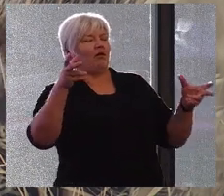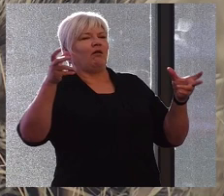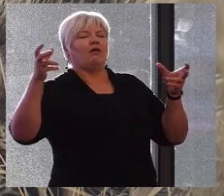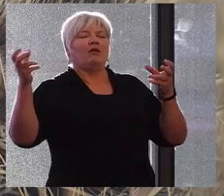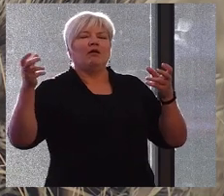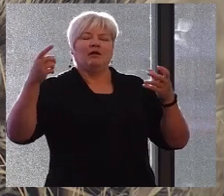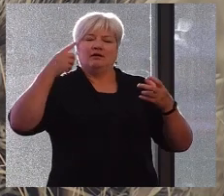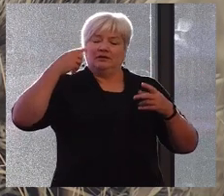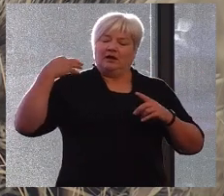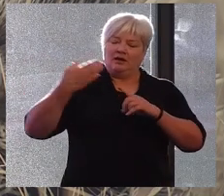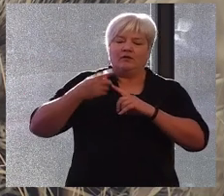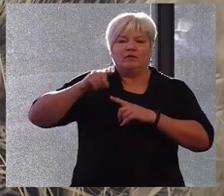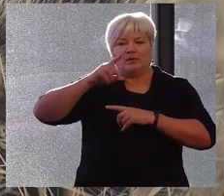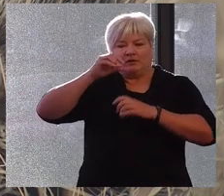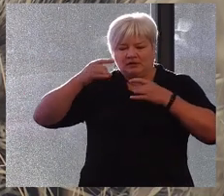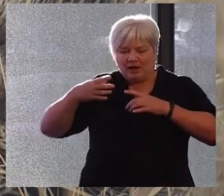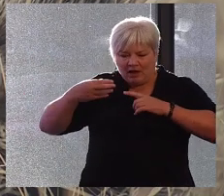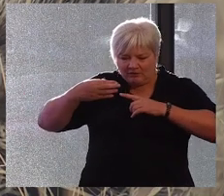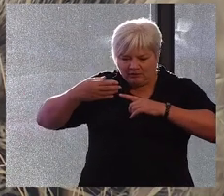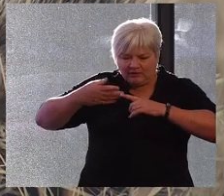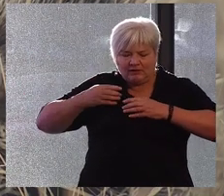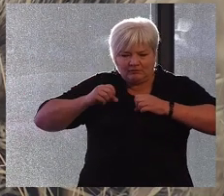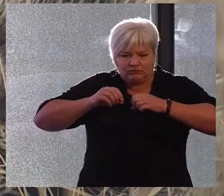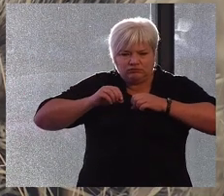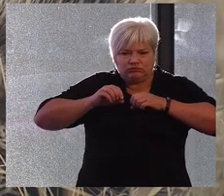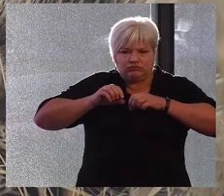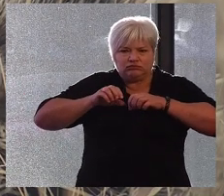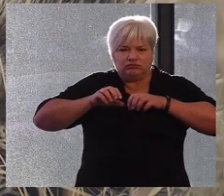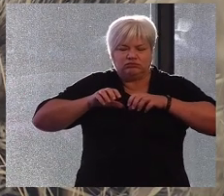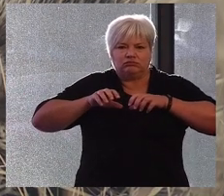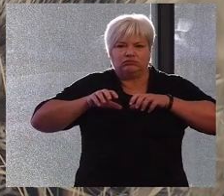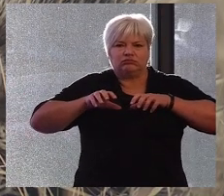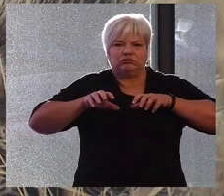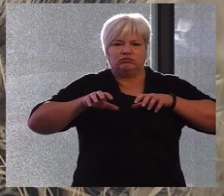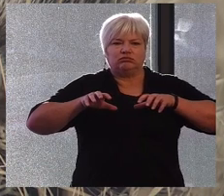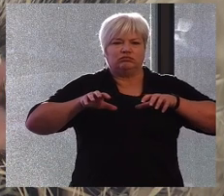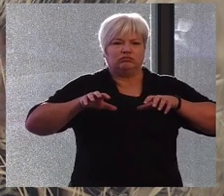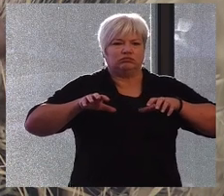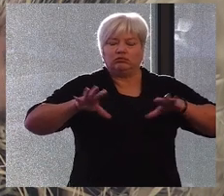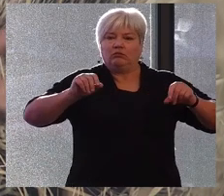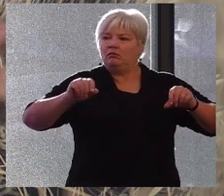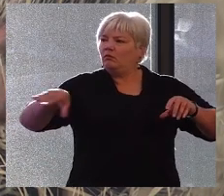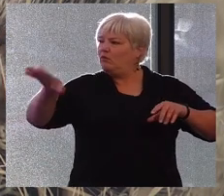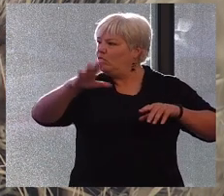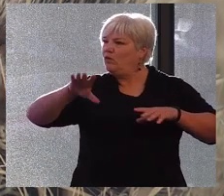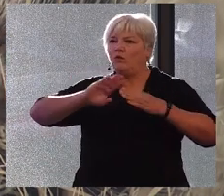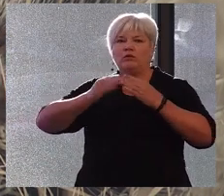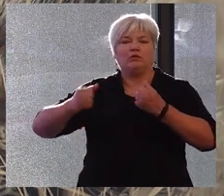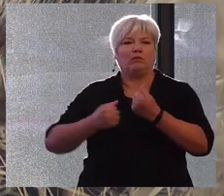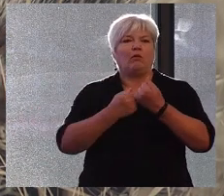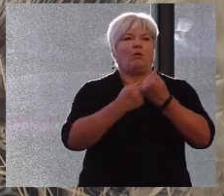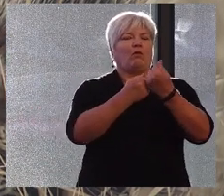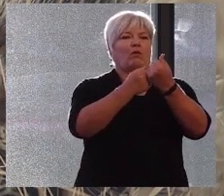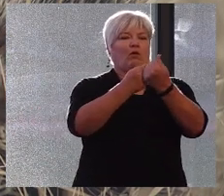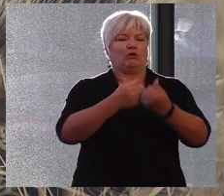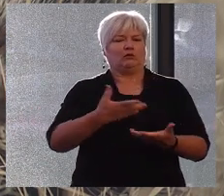over many decades, and then you turn around one day and most of the community is with you because it's so obvious, a need and